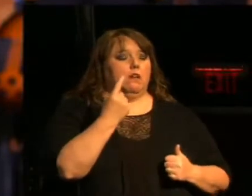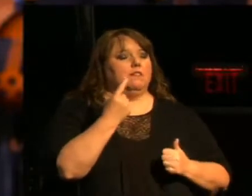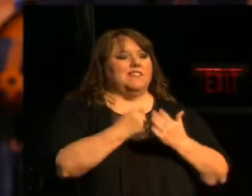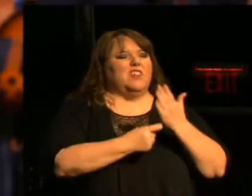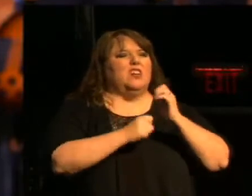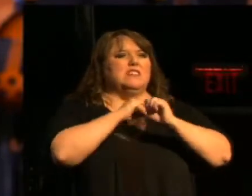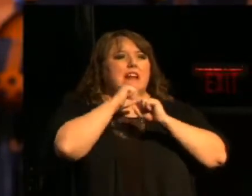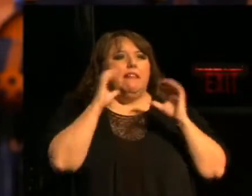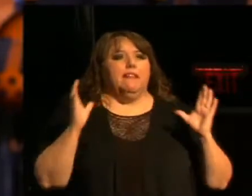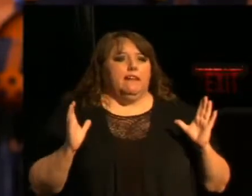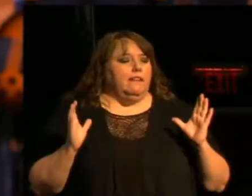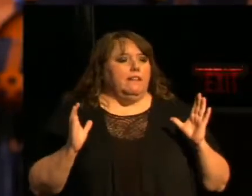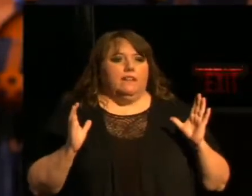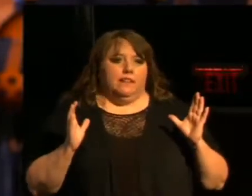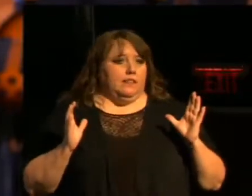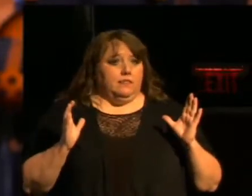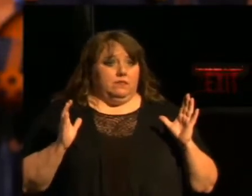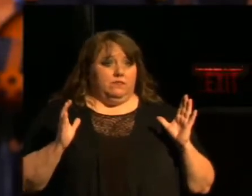discouraged?